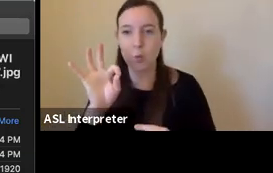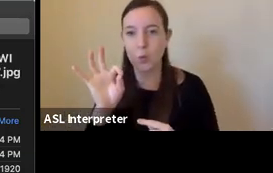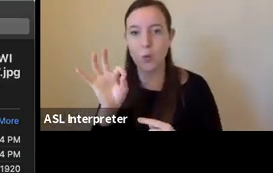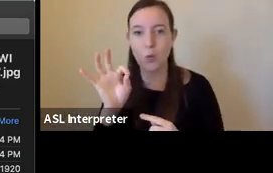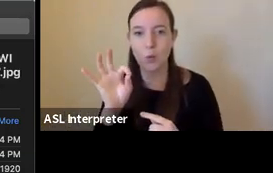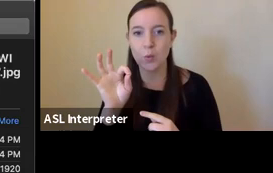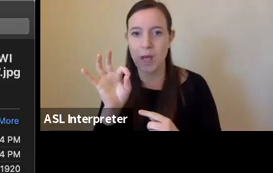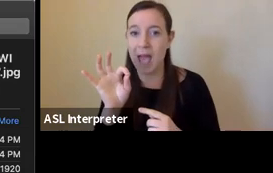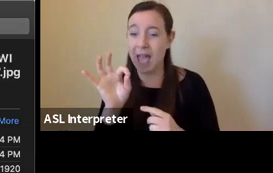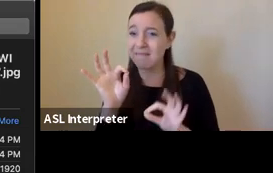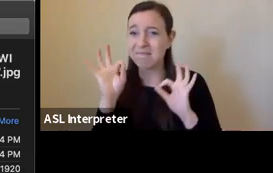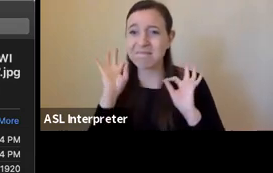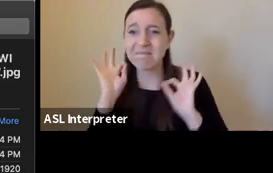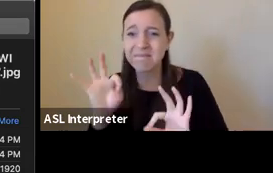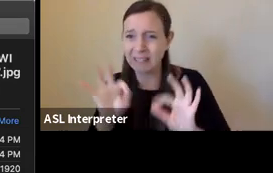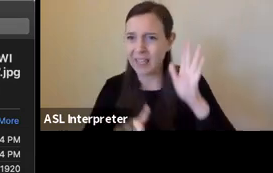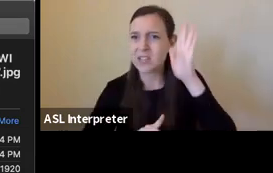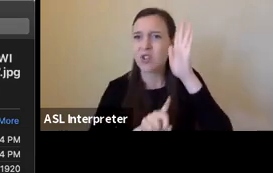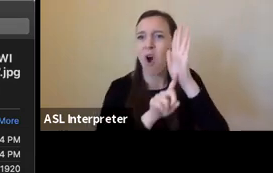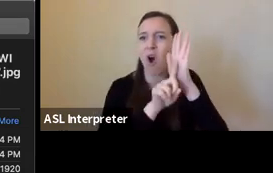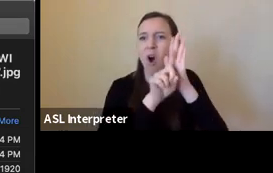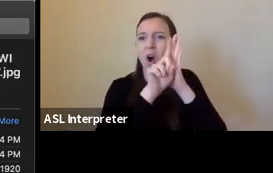enough to reach the top of the saguaros.